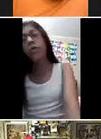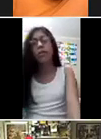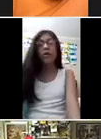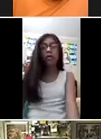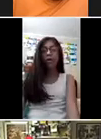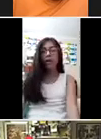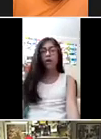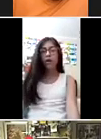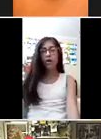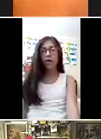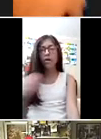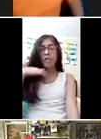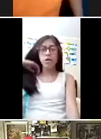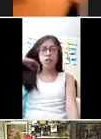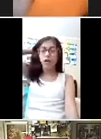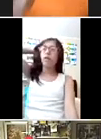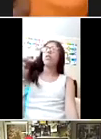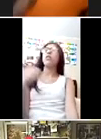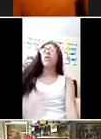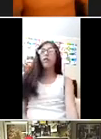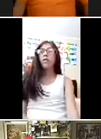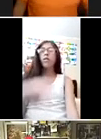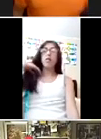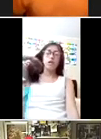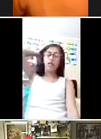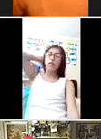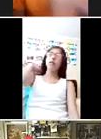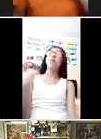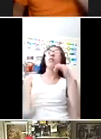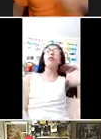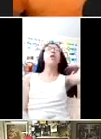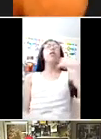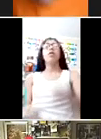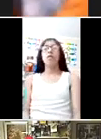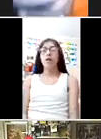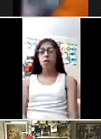lives. Good job. All right. So,